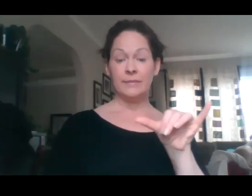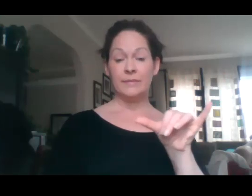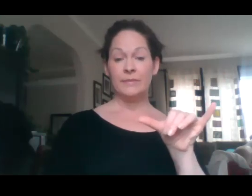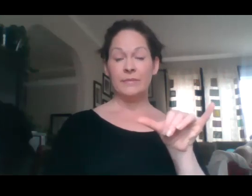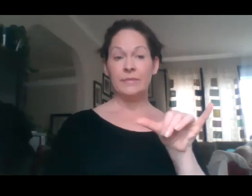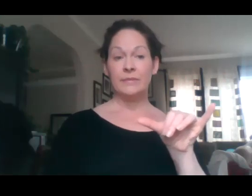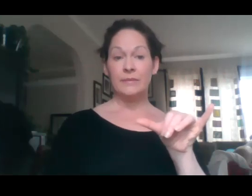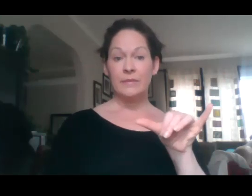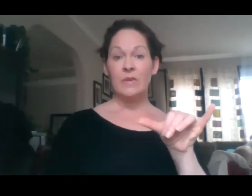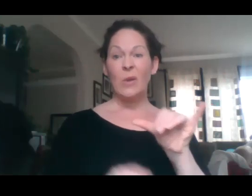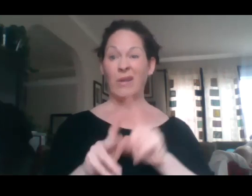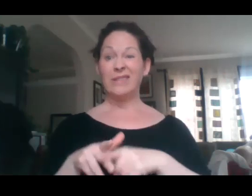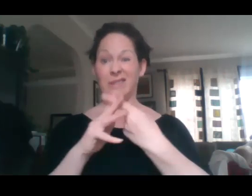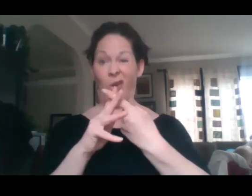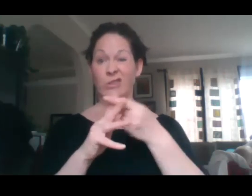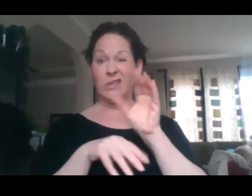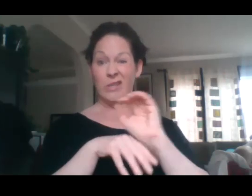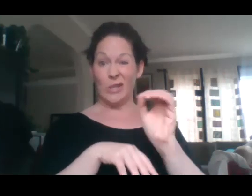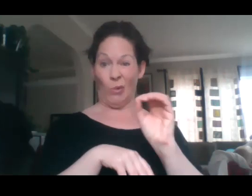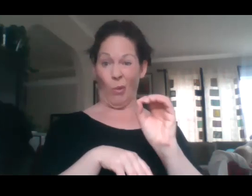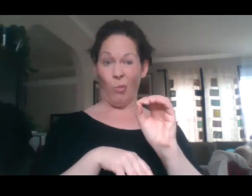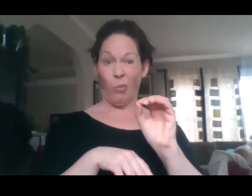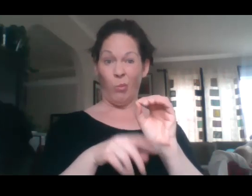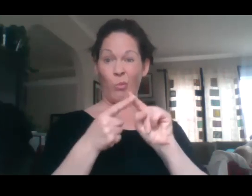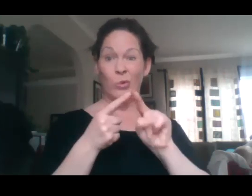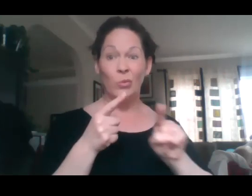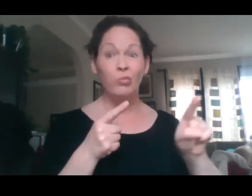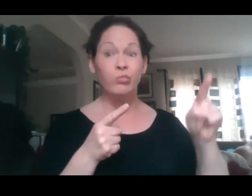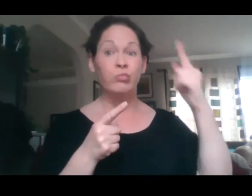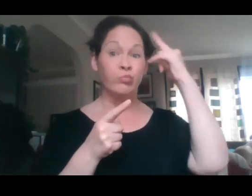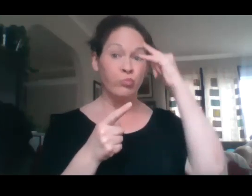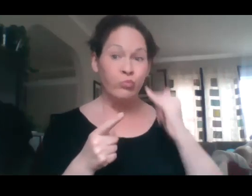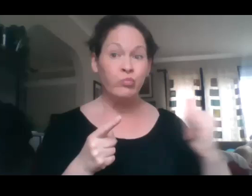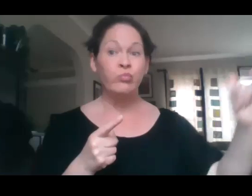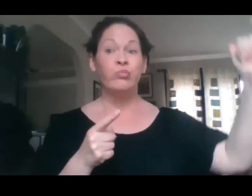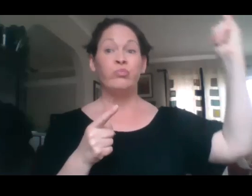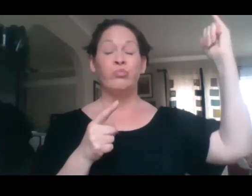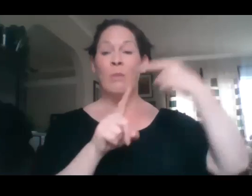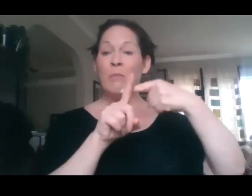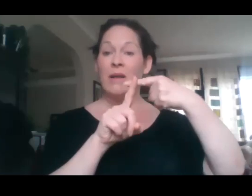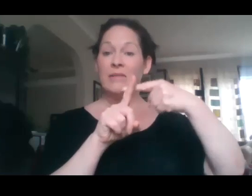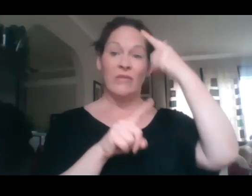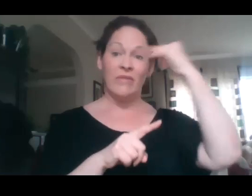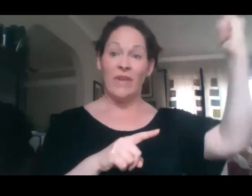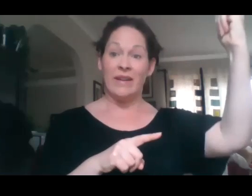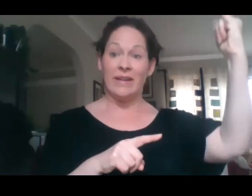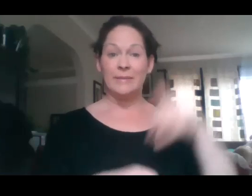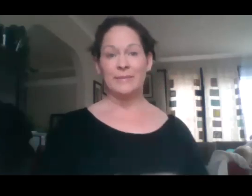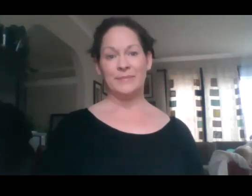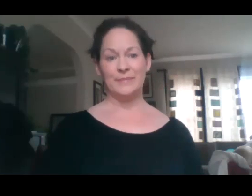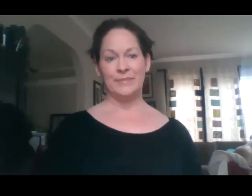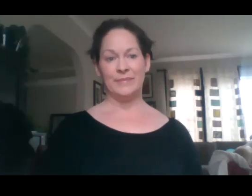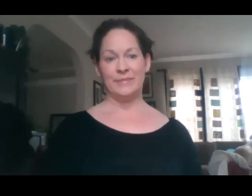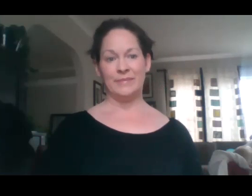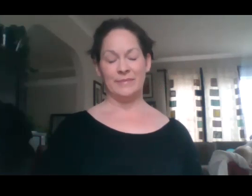Well, it starts at 0 and goes off towards positive infinity. So x is going to be